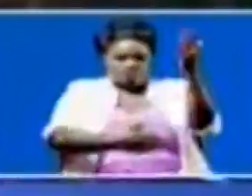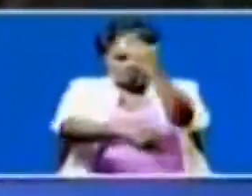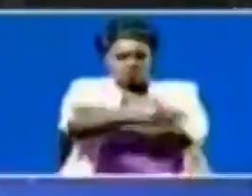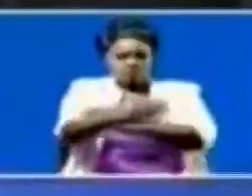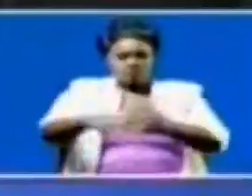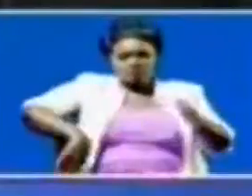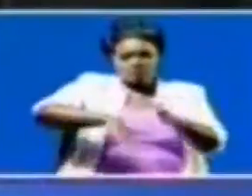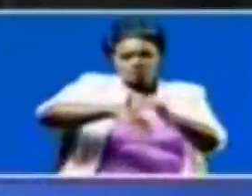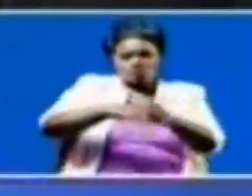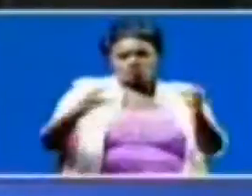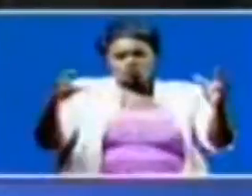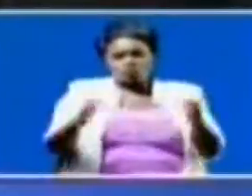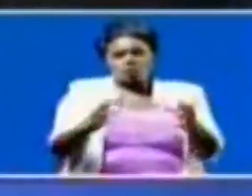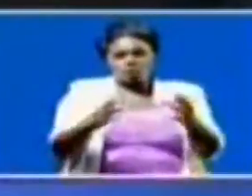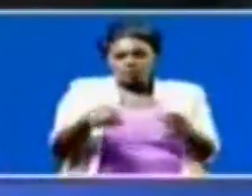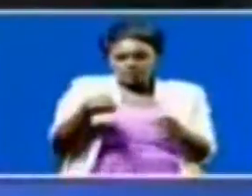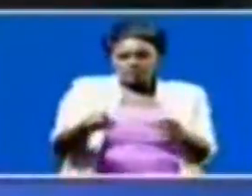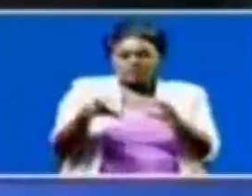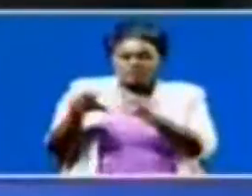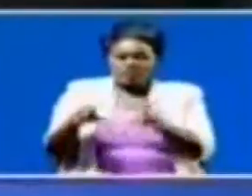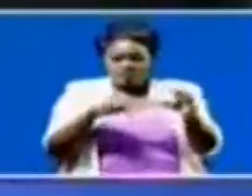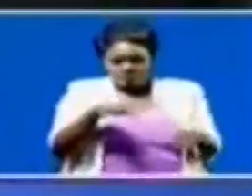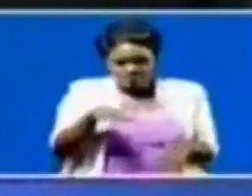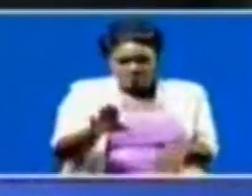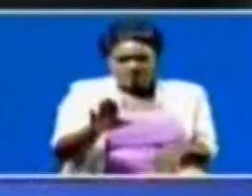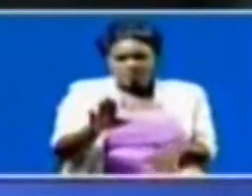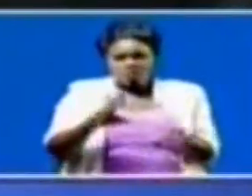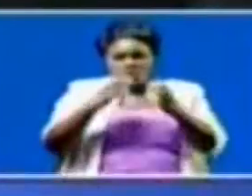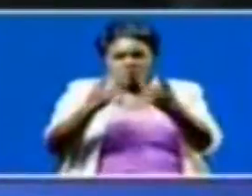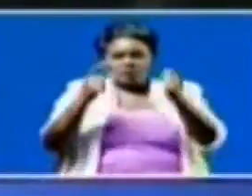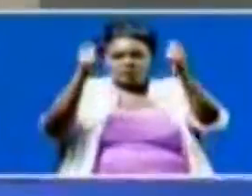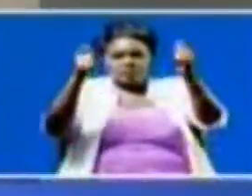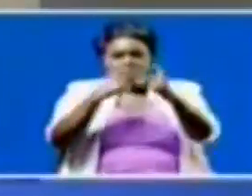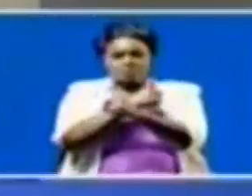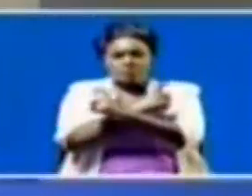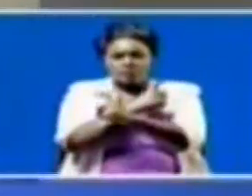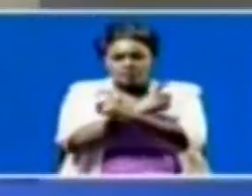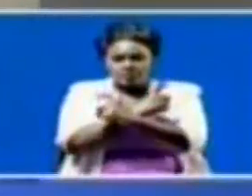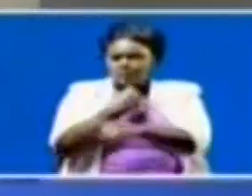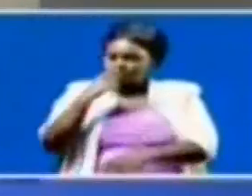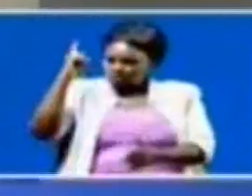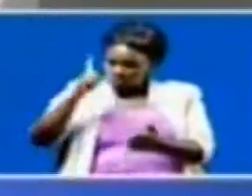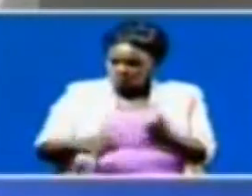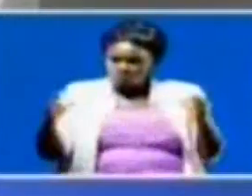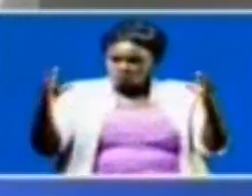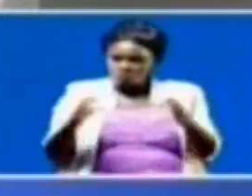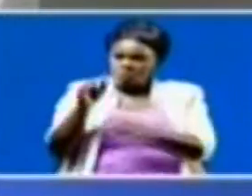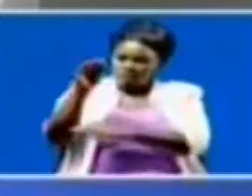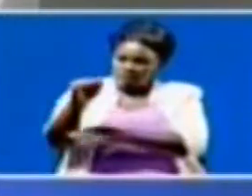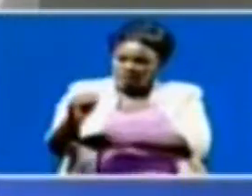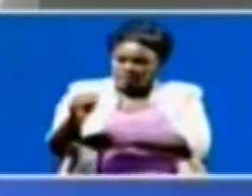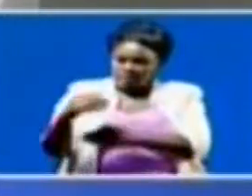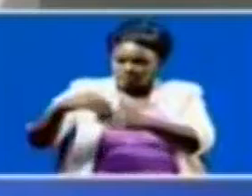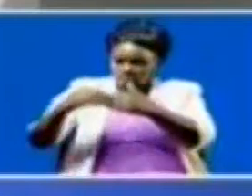Team for the struggles they went through during the just-concluded Amputee World Cup in Mexico. Echesa claimed the team only requested for their